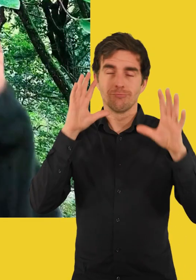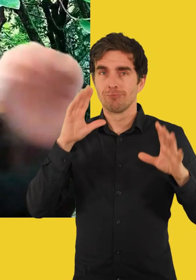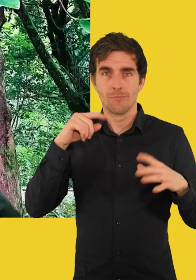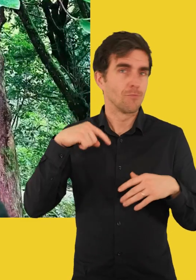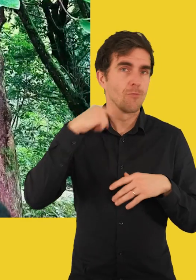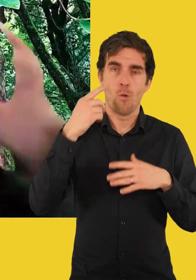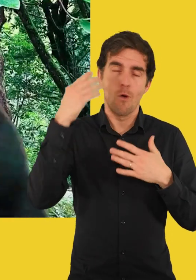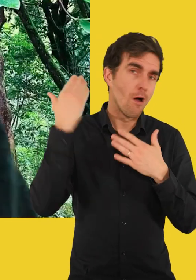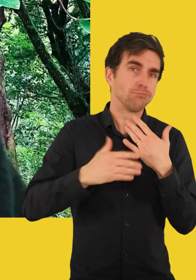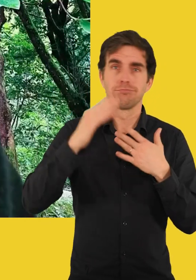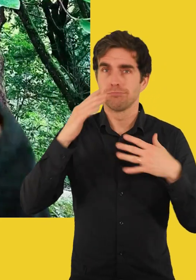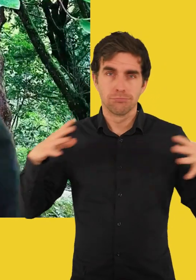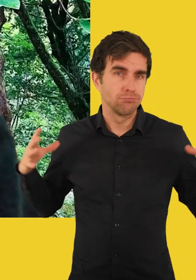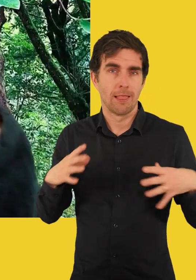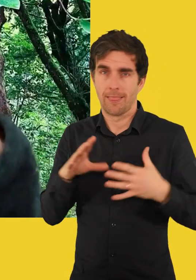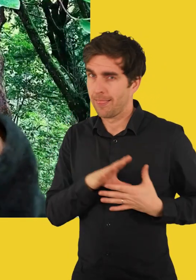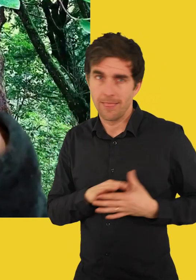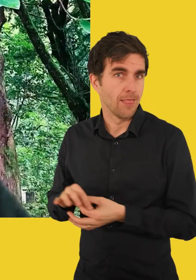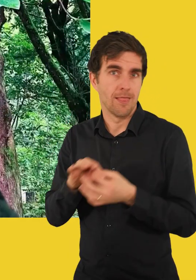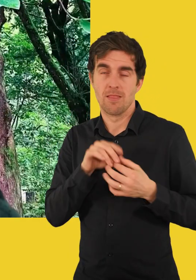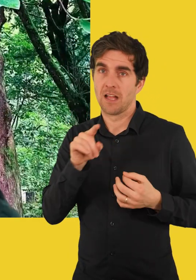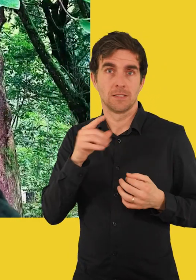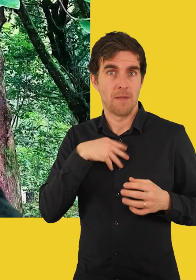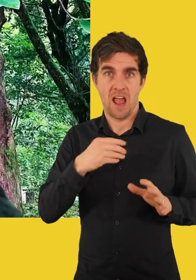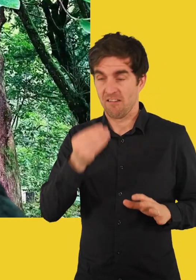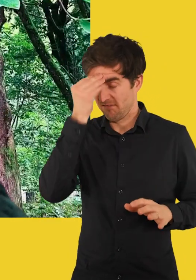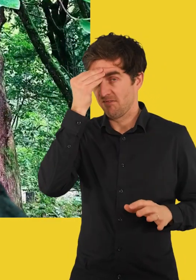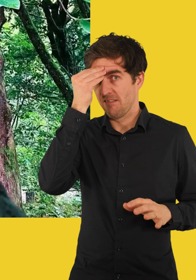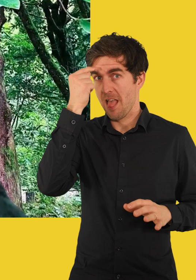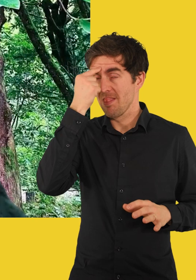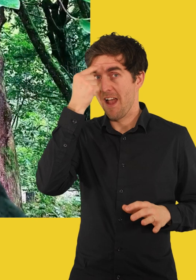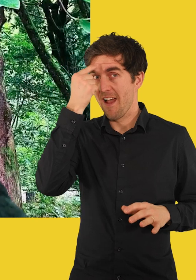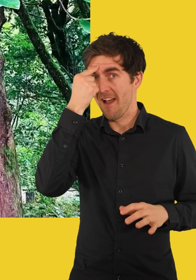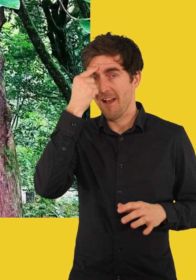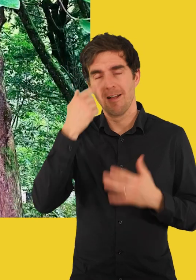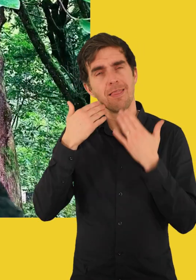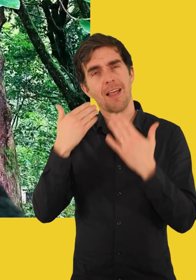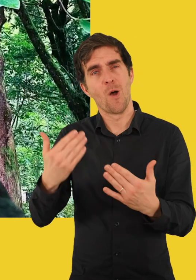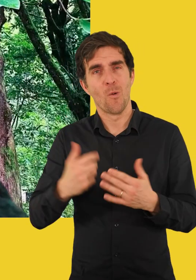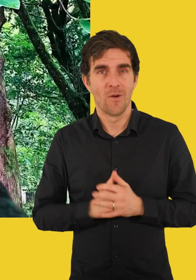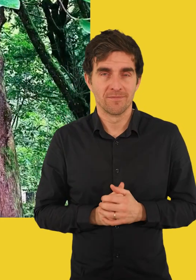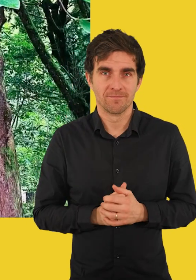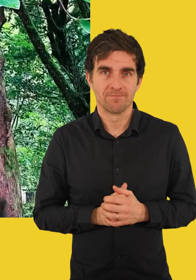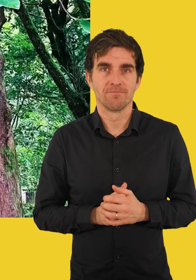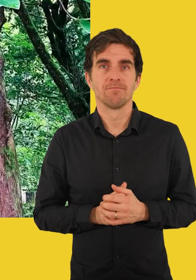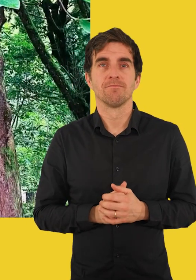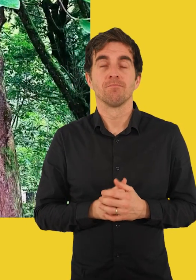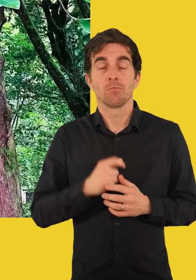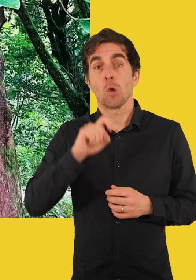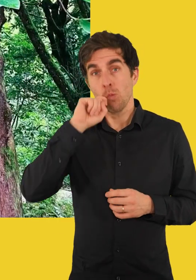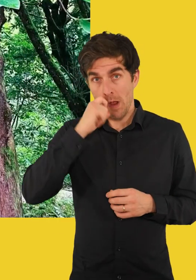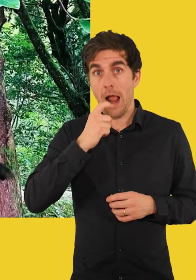tomorrow and healing as an act of communion, are just reverberating in my mind now. Thank you again. And now